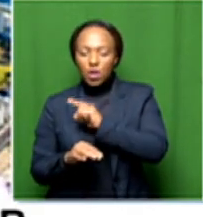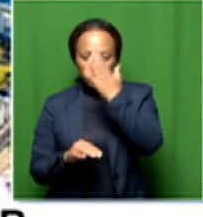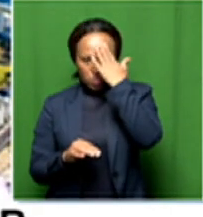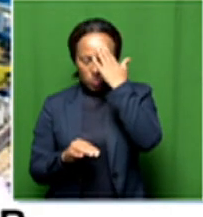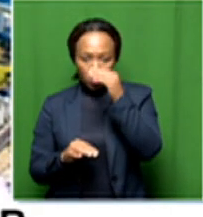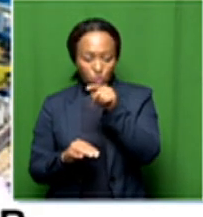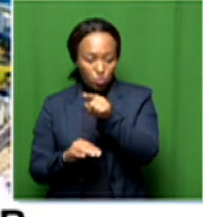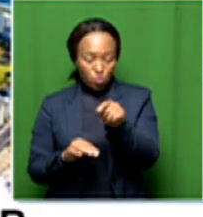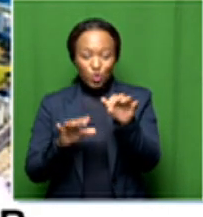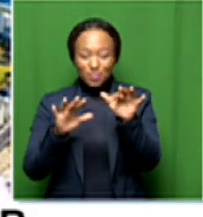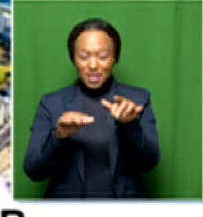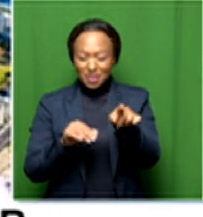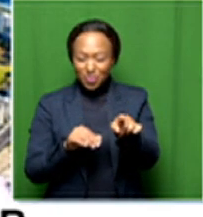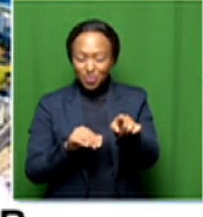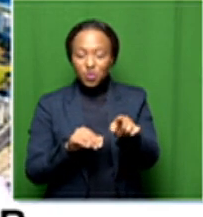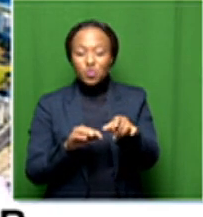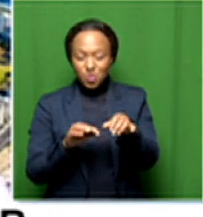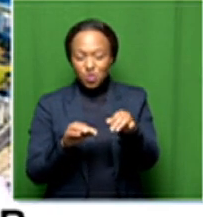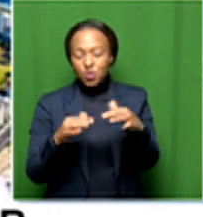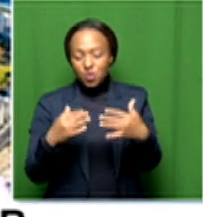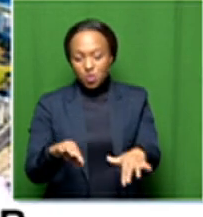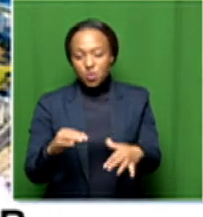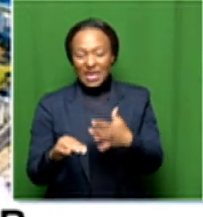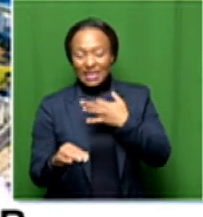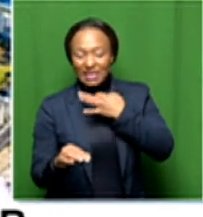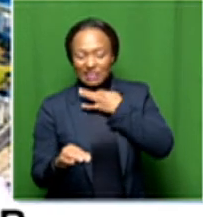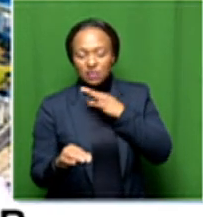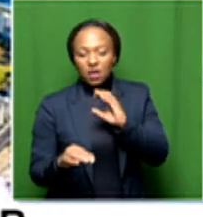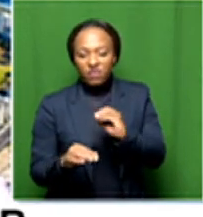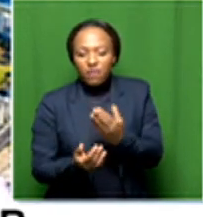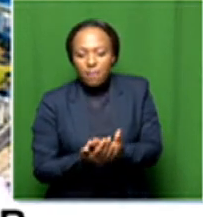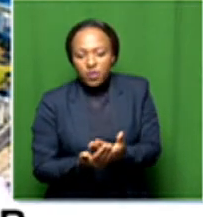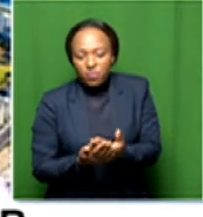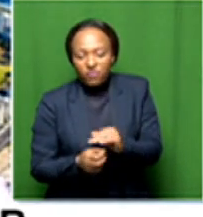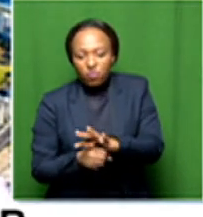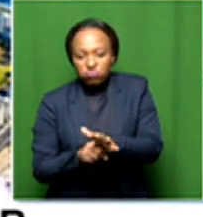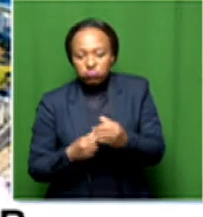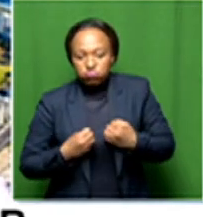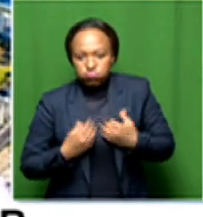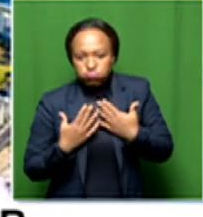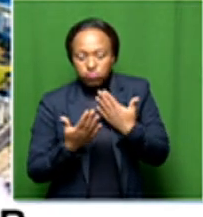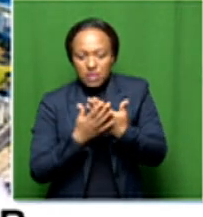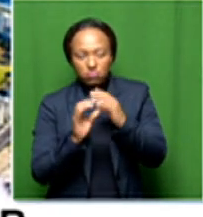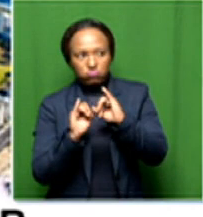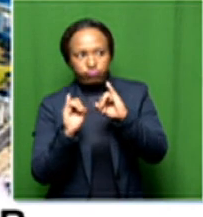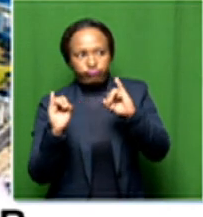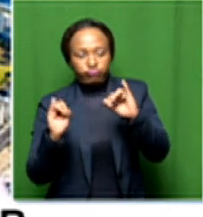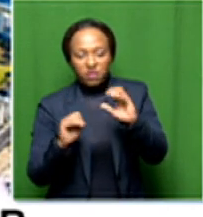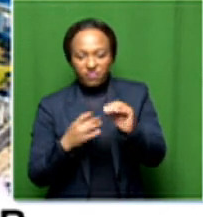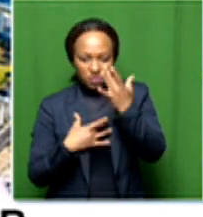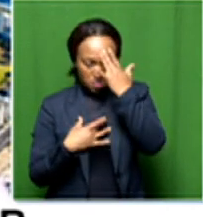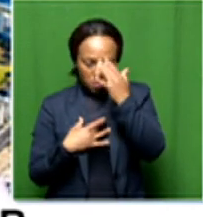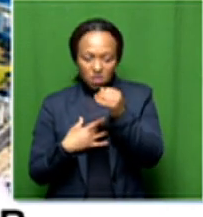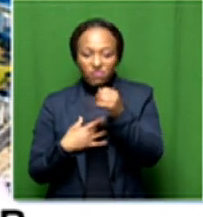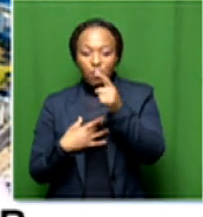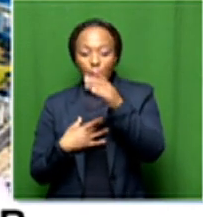these are the very people that are at high risk of progressing to complicated disease. So about 1 in